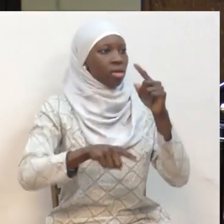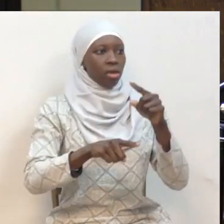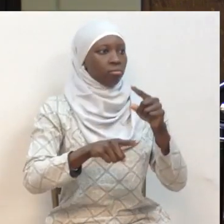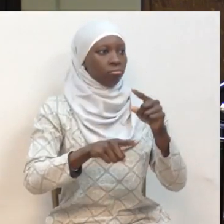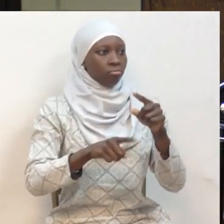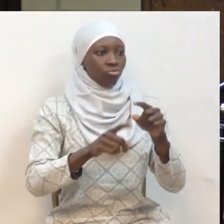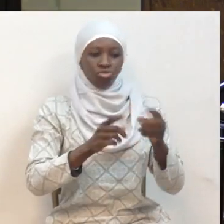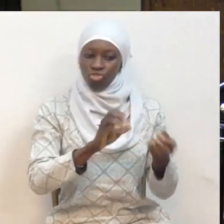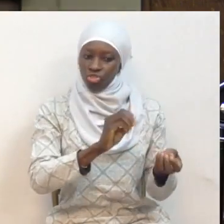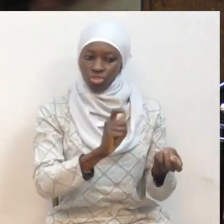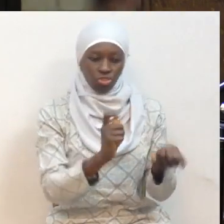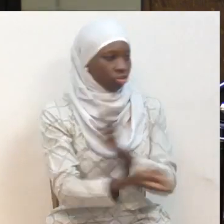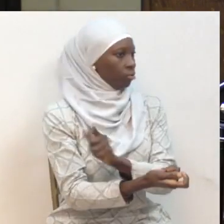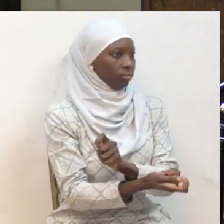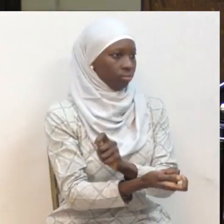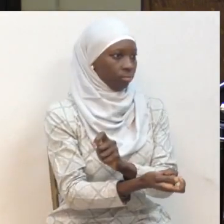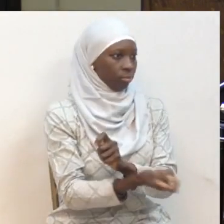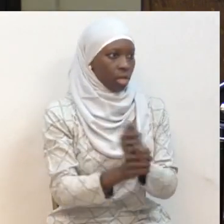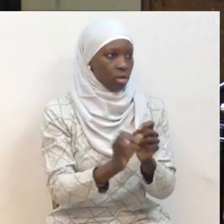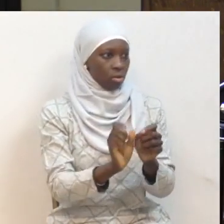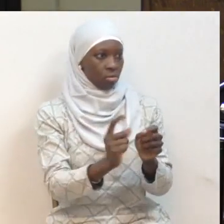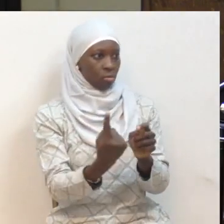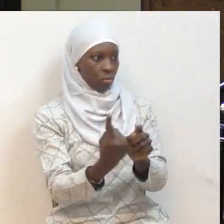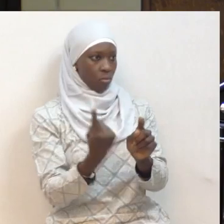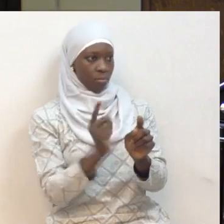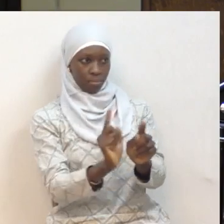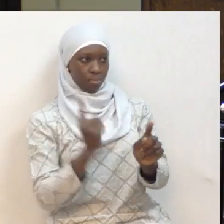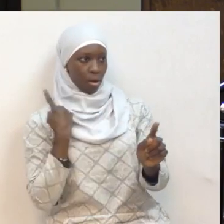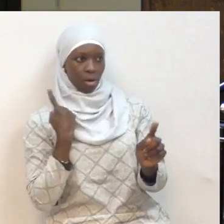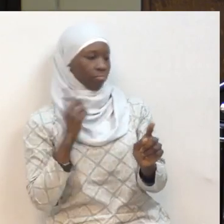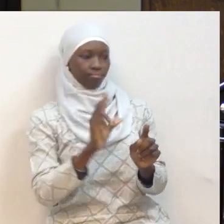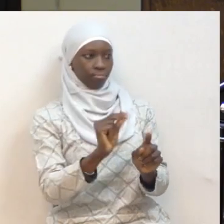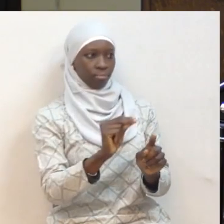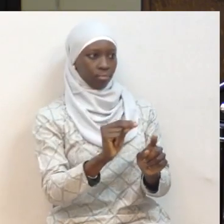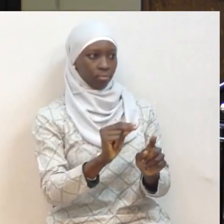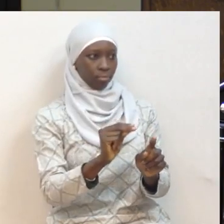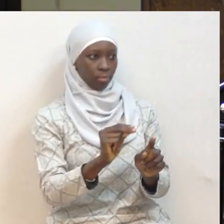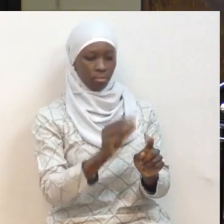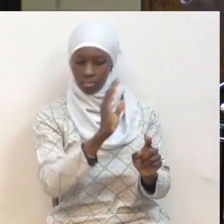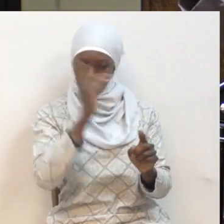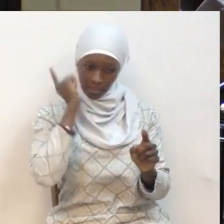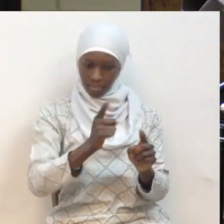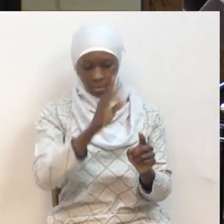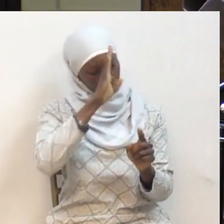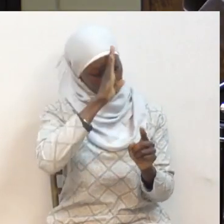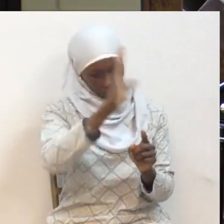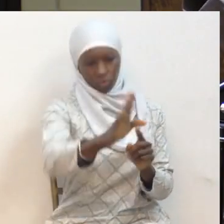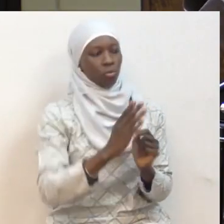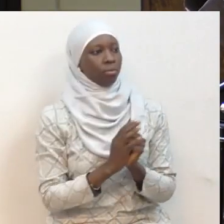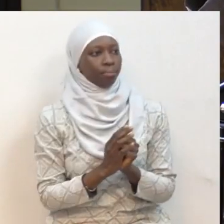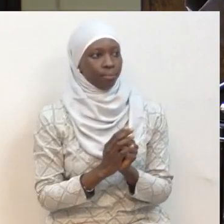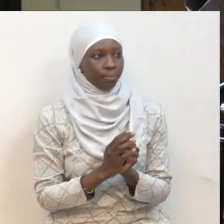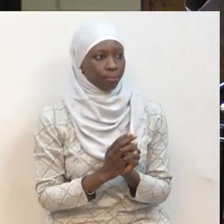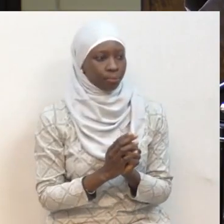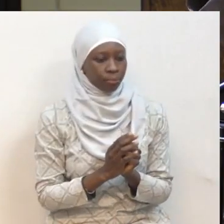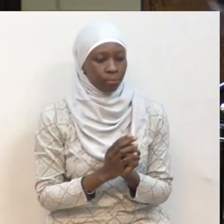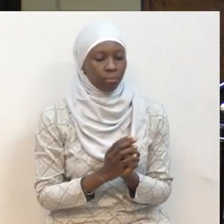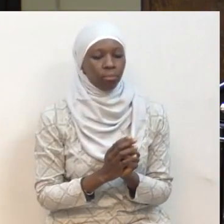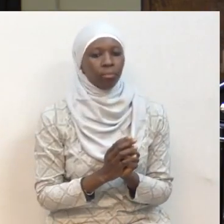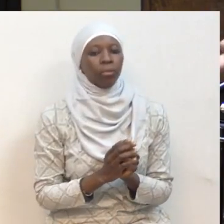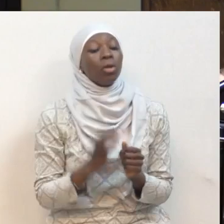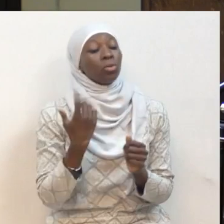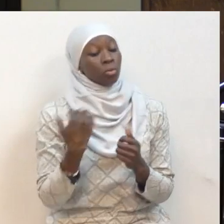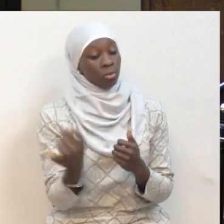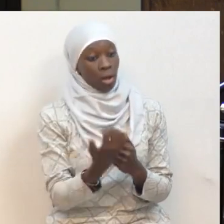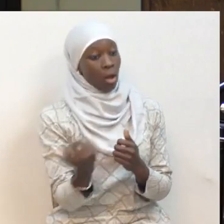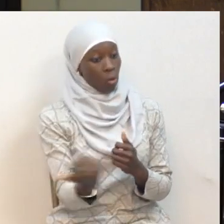Some of the companions who were assigned to protect the upper sides of the mountain, they